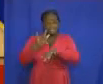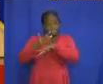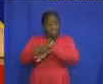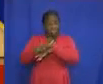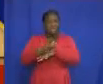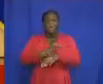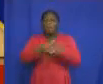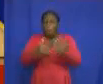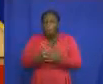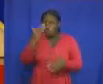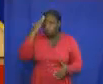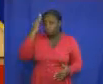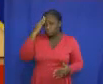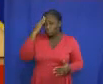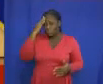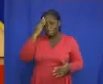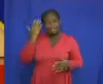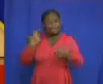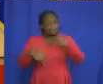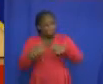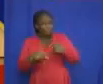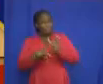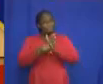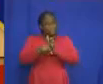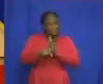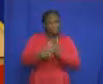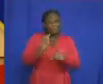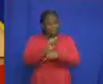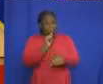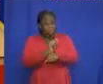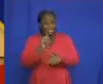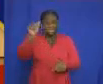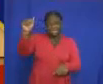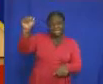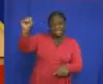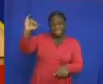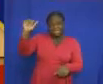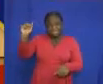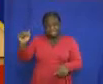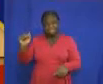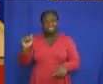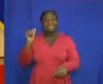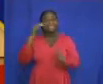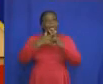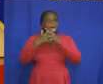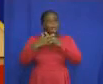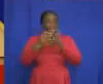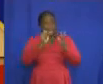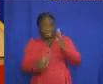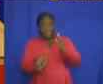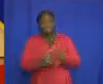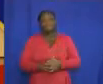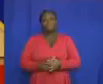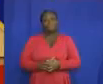all aware of the havoc the virus is wreaking in Asia and South America, in the form